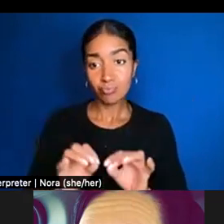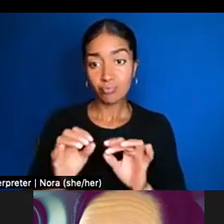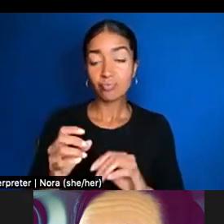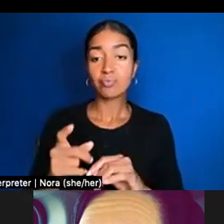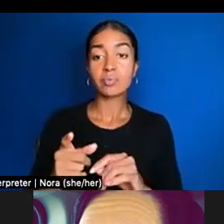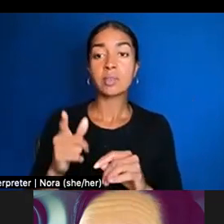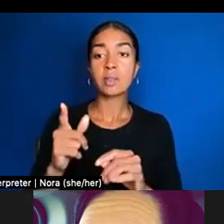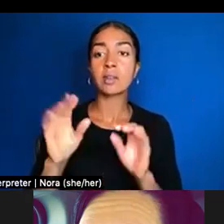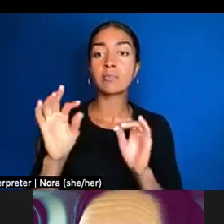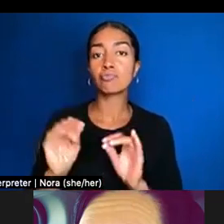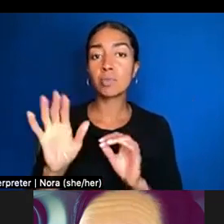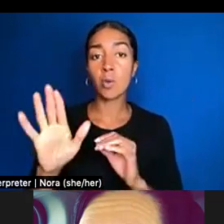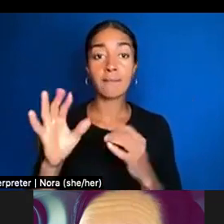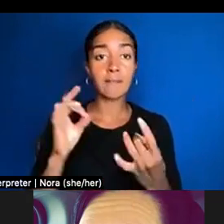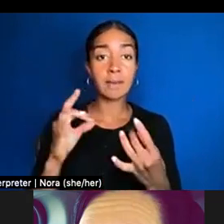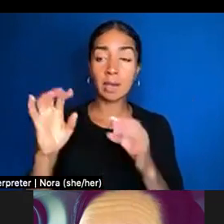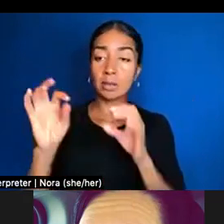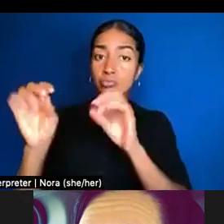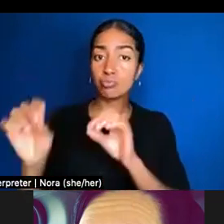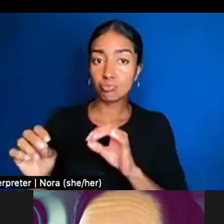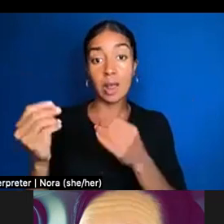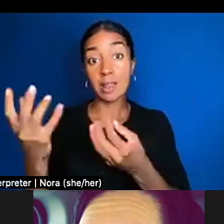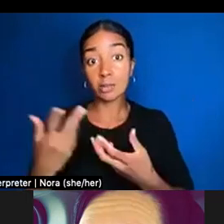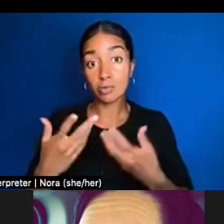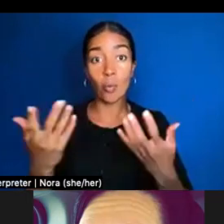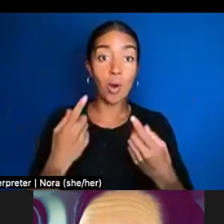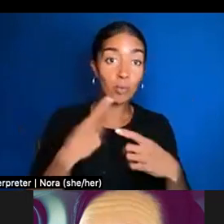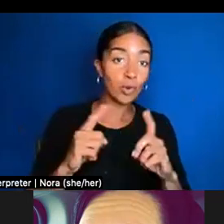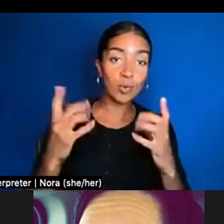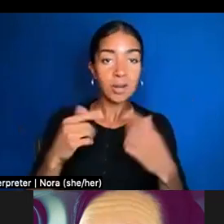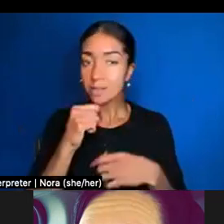and let us know, you know, what worked, what didn't,